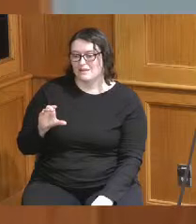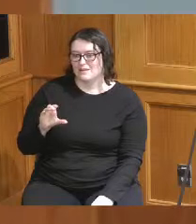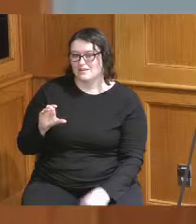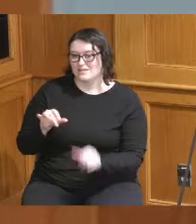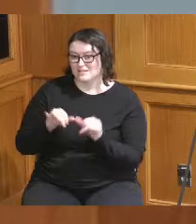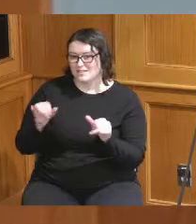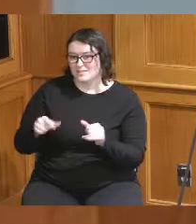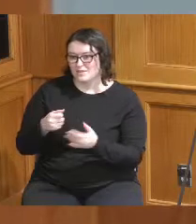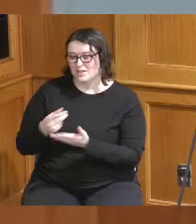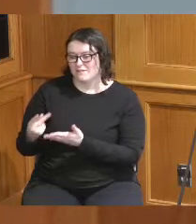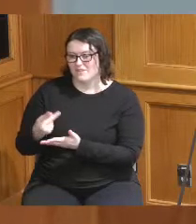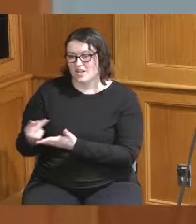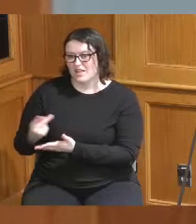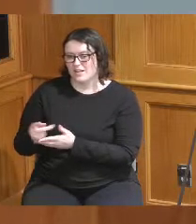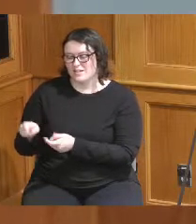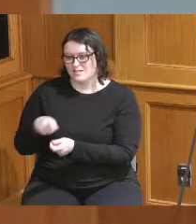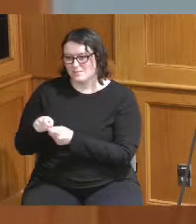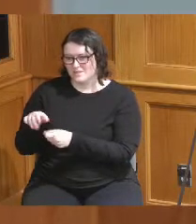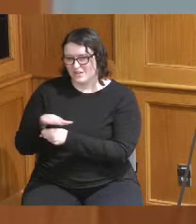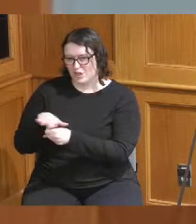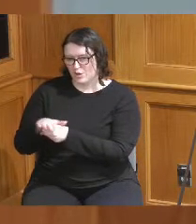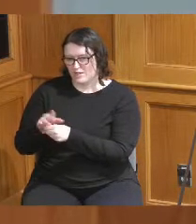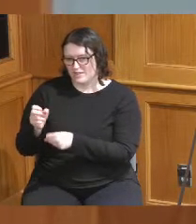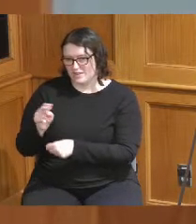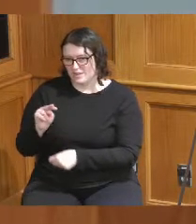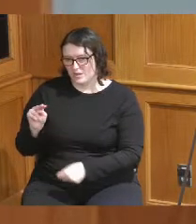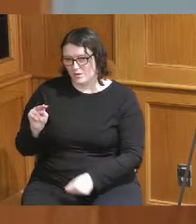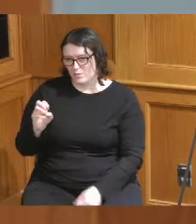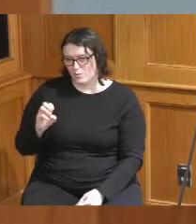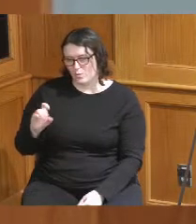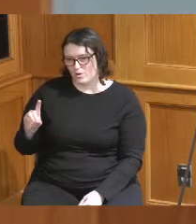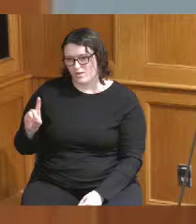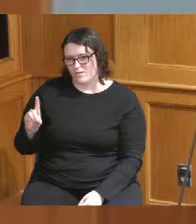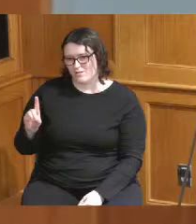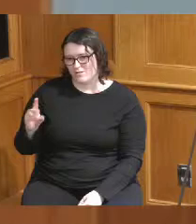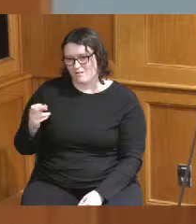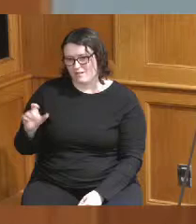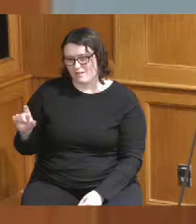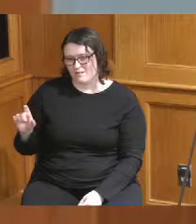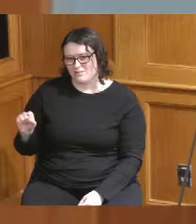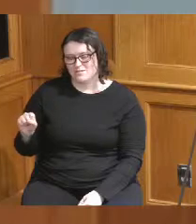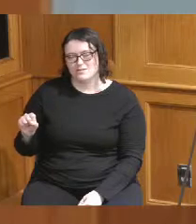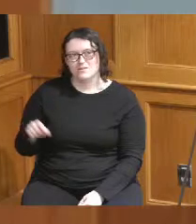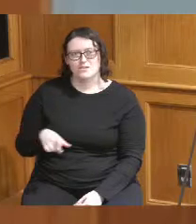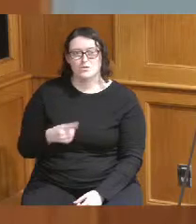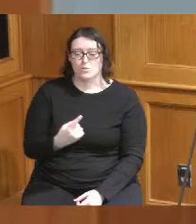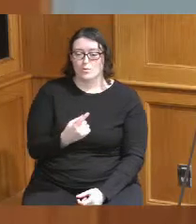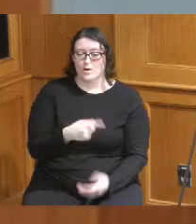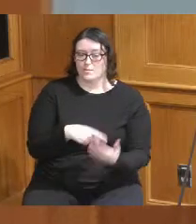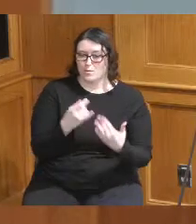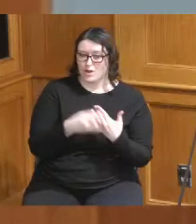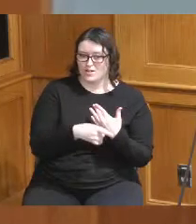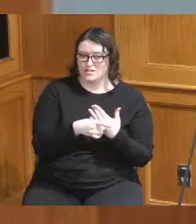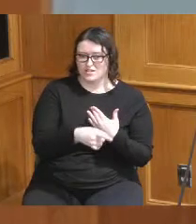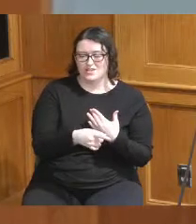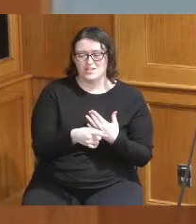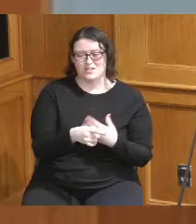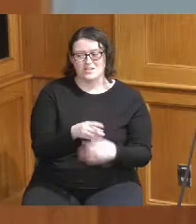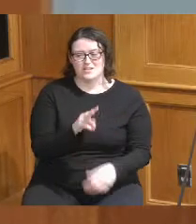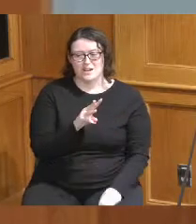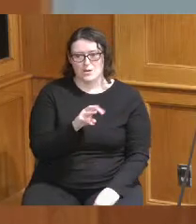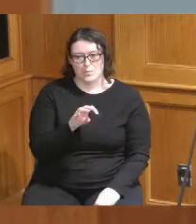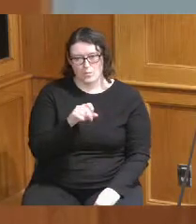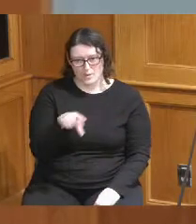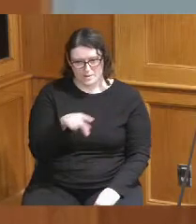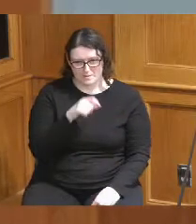in a particular area. There's another project, one of those very few projects that beyond the WIP projects,